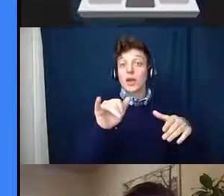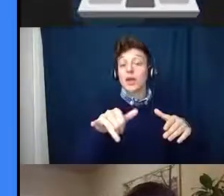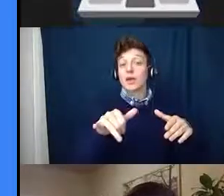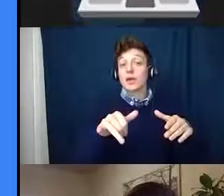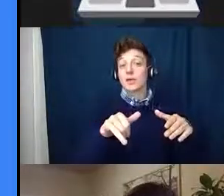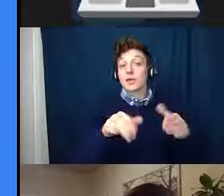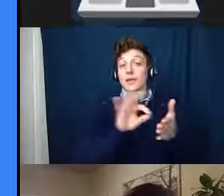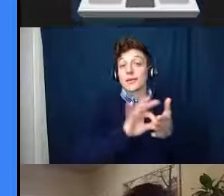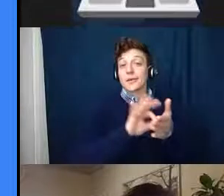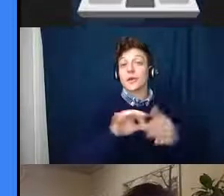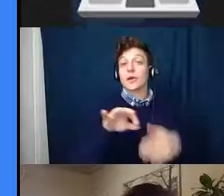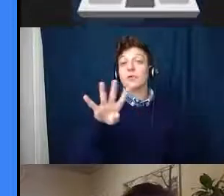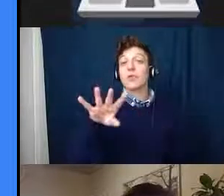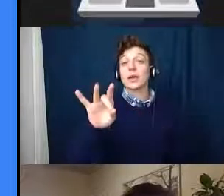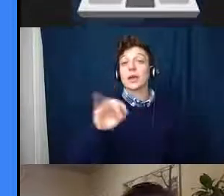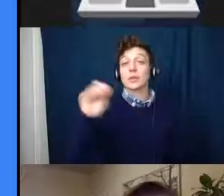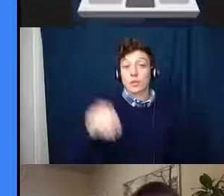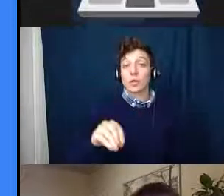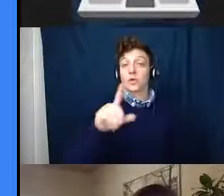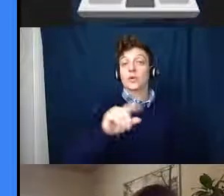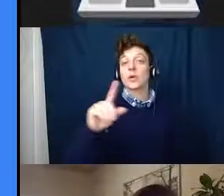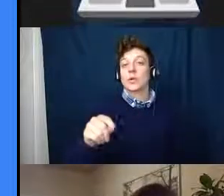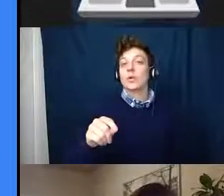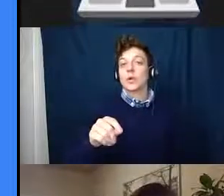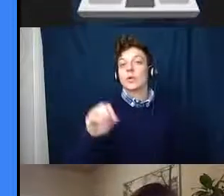48% of the 2020 overdose deaths.